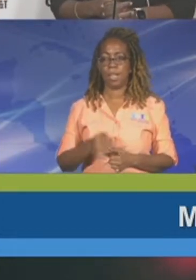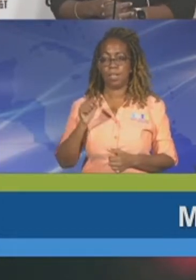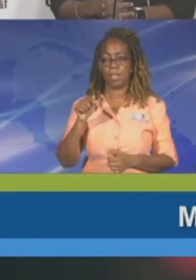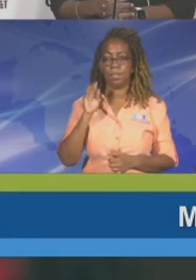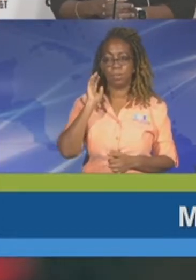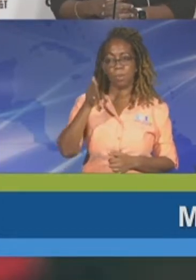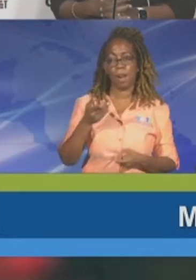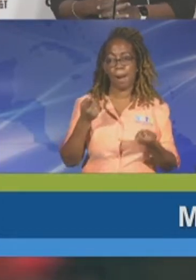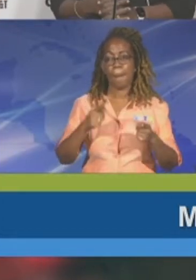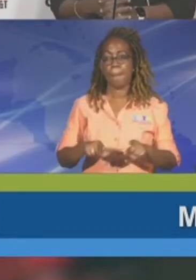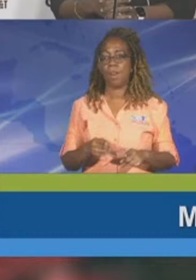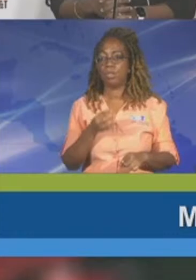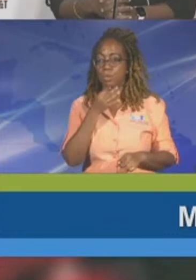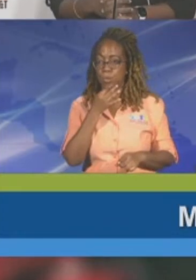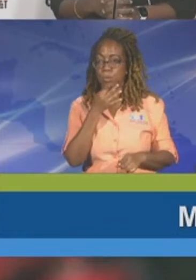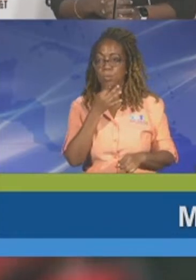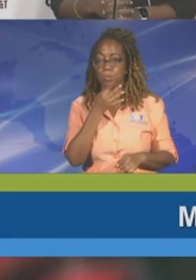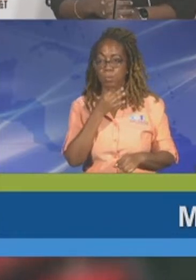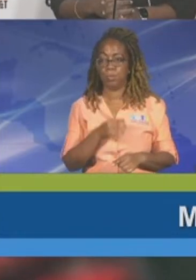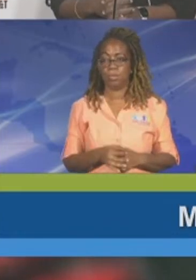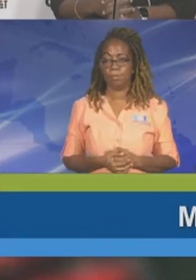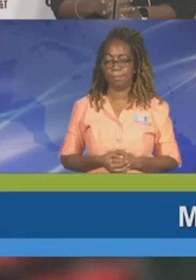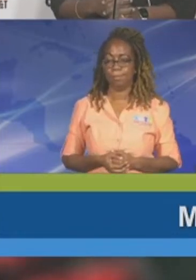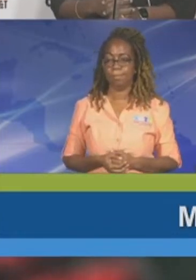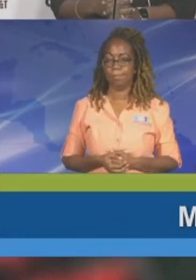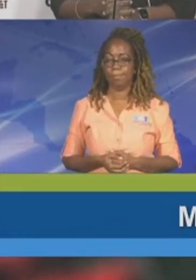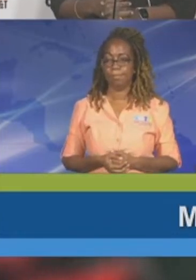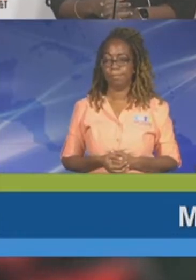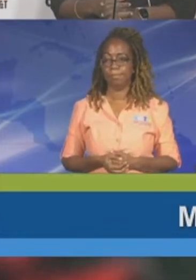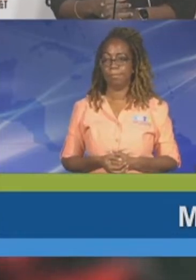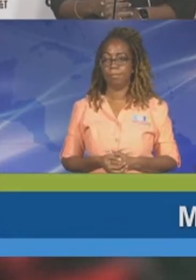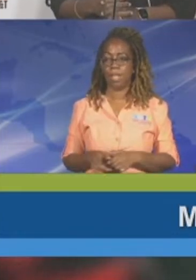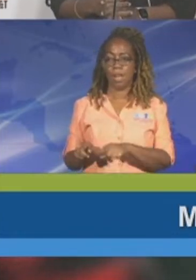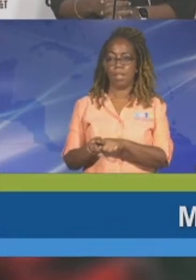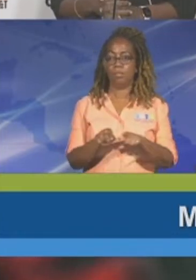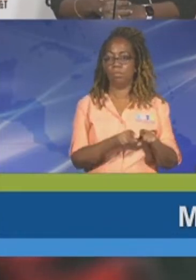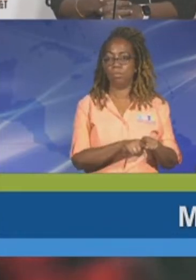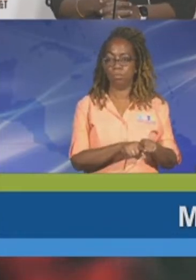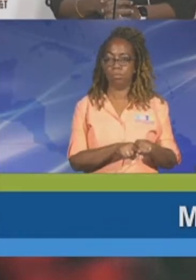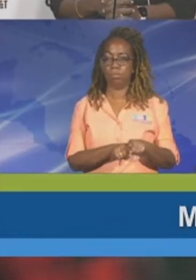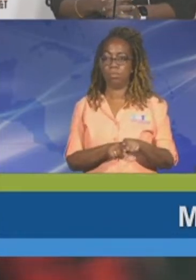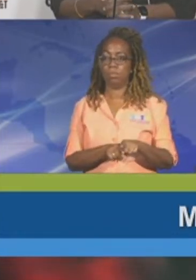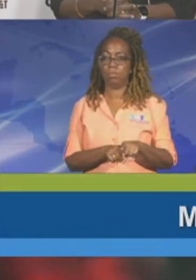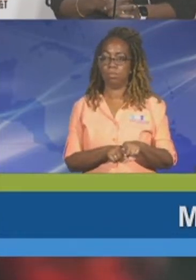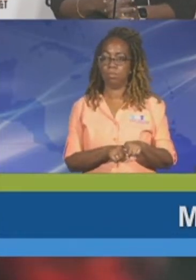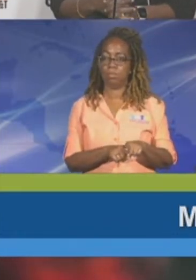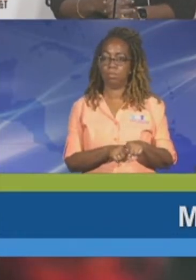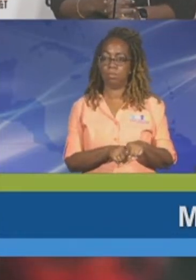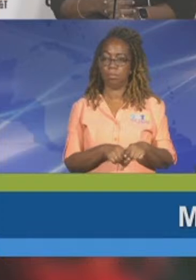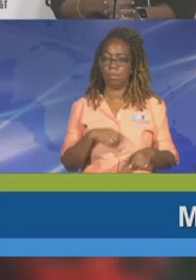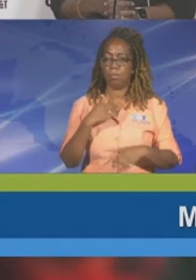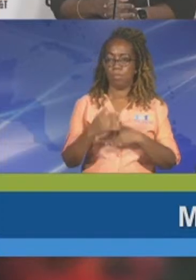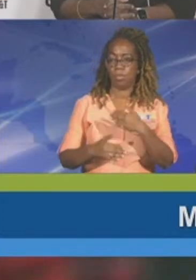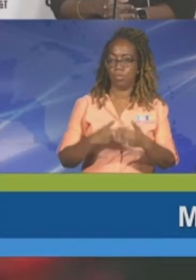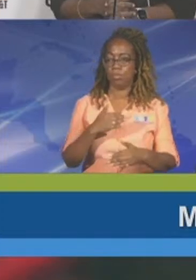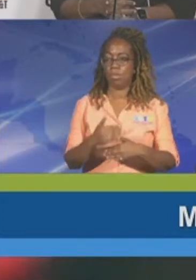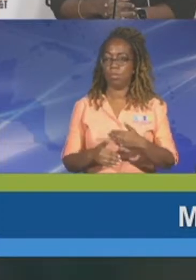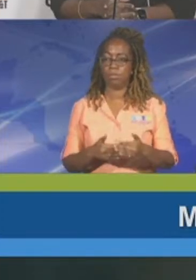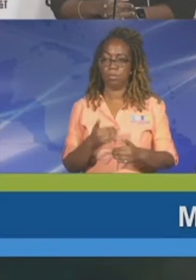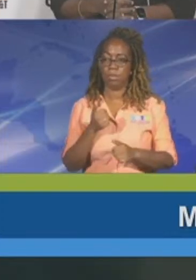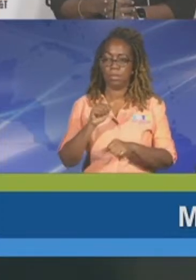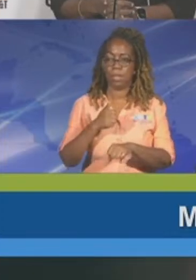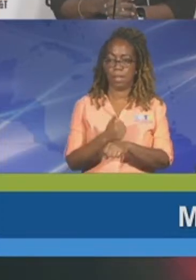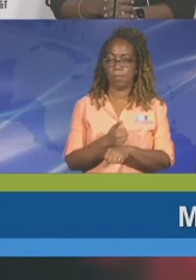be happening in the very near future. And we are also at the ministry in the process of implementing a